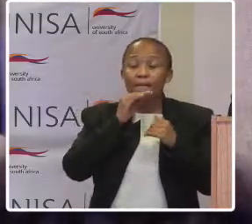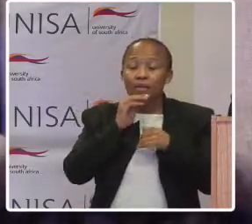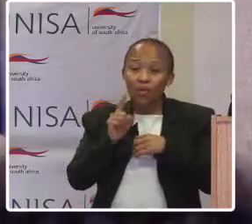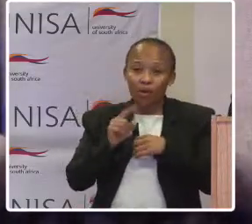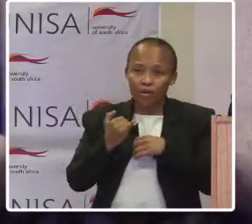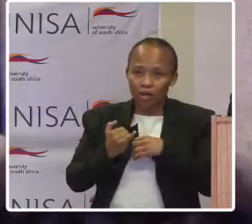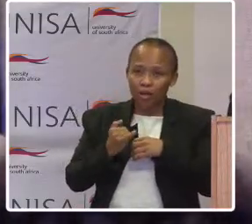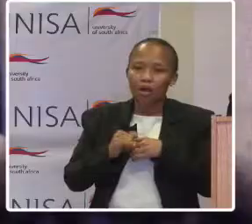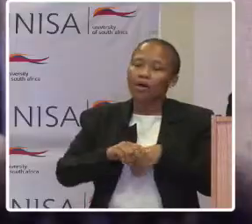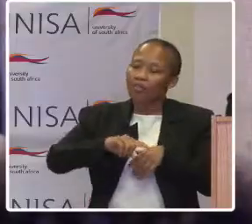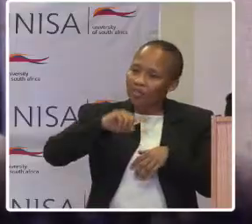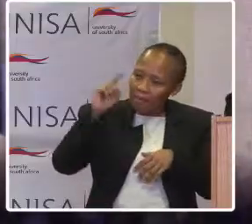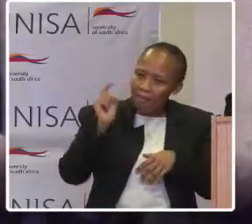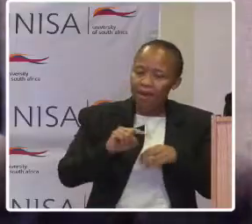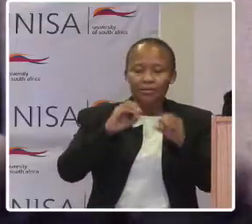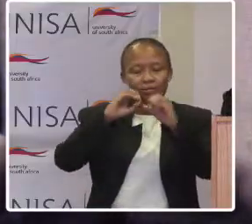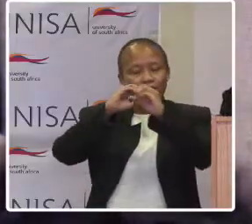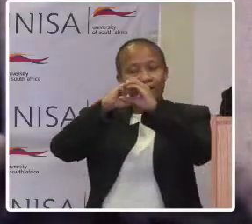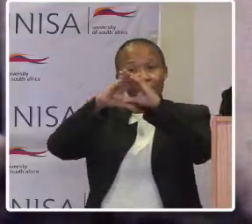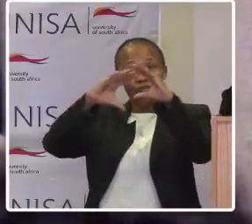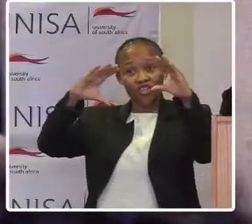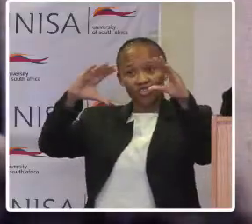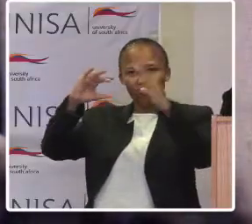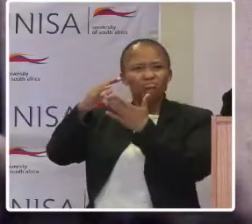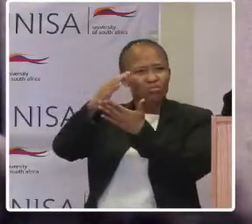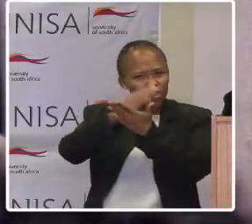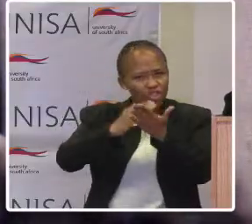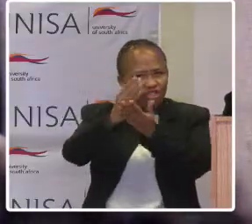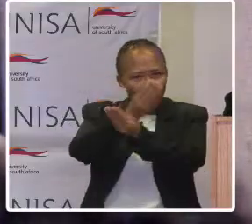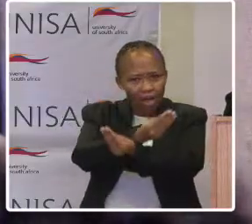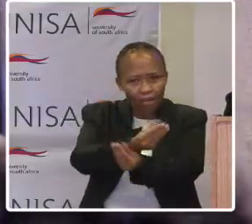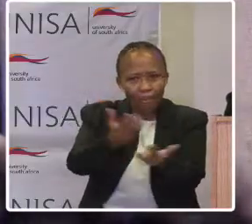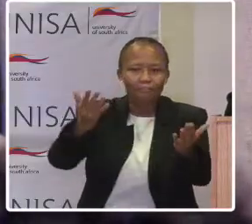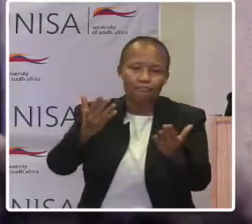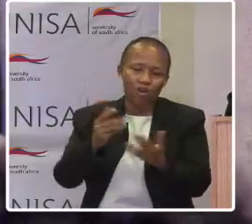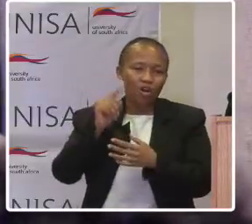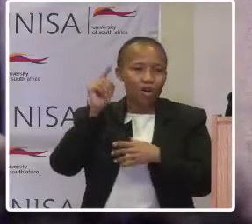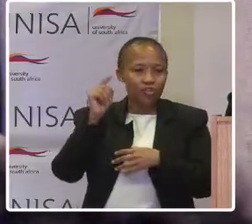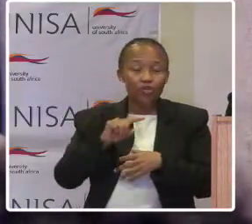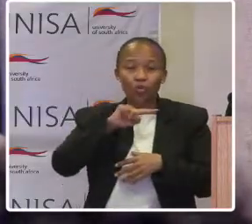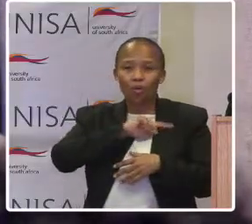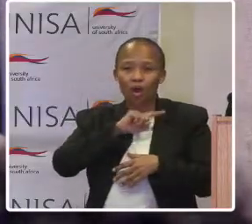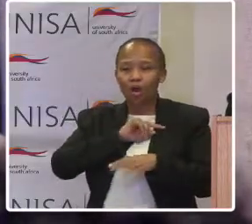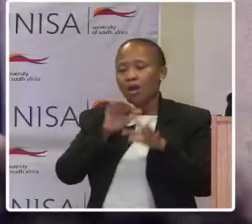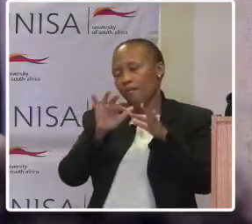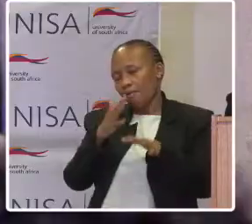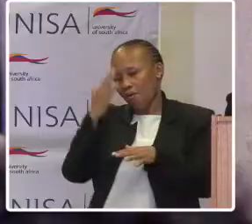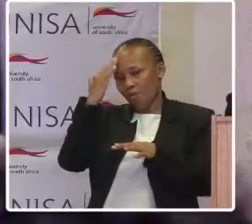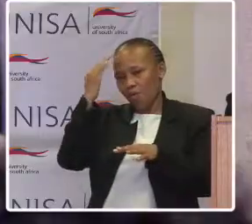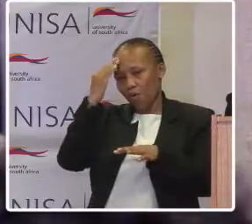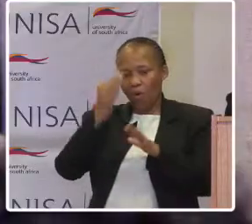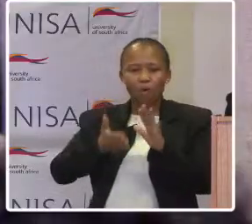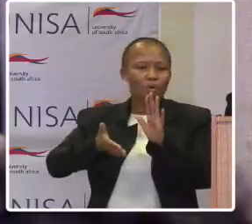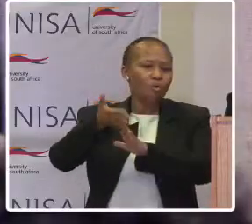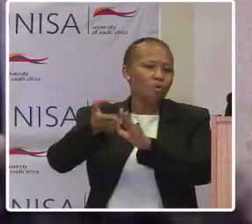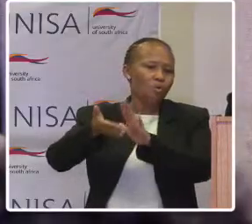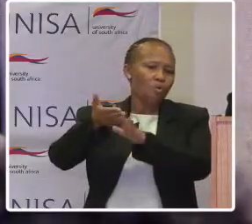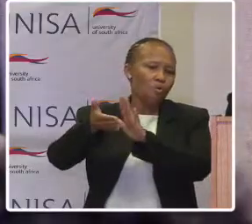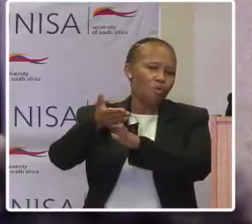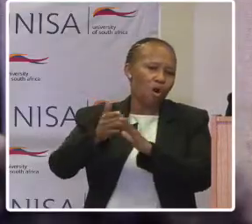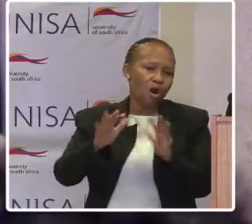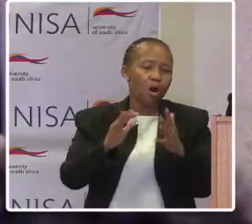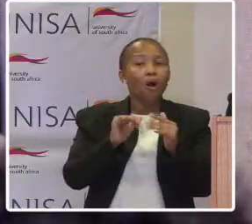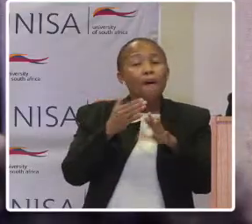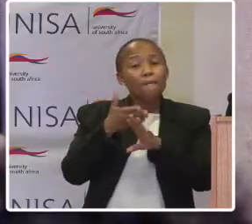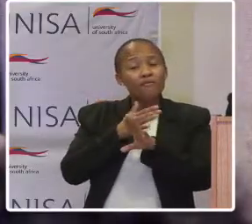overarching shared vision that everybody buys into in order for us to move forward. And until we get to that point, we will